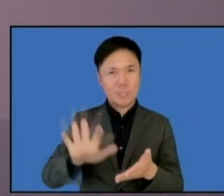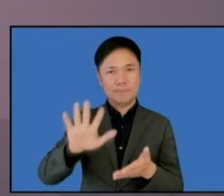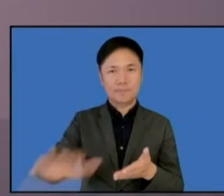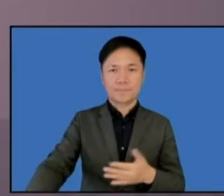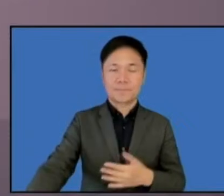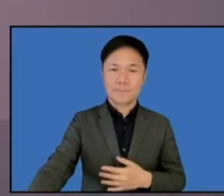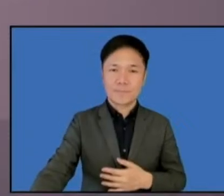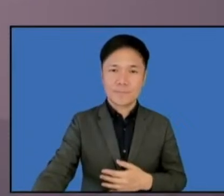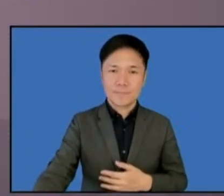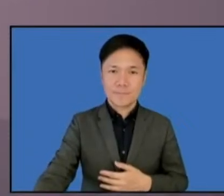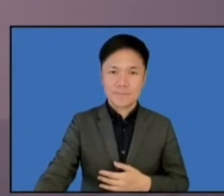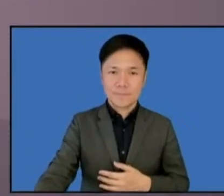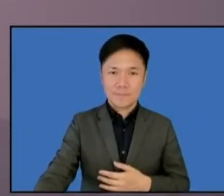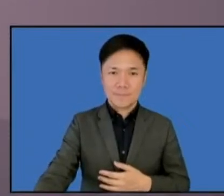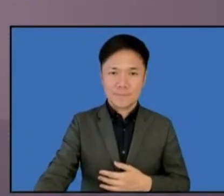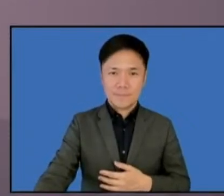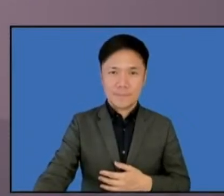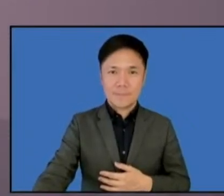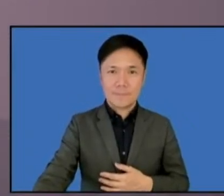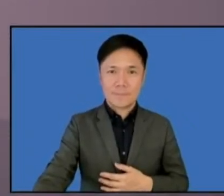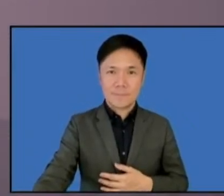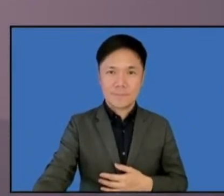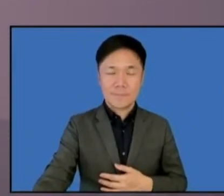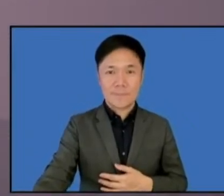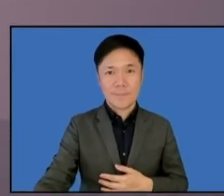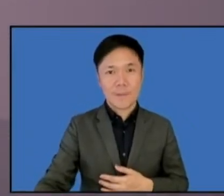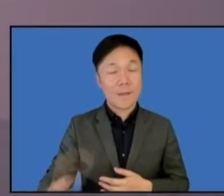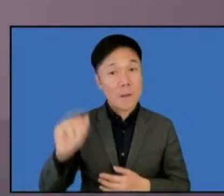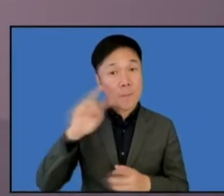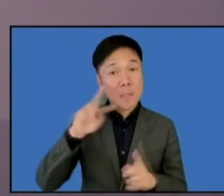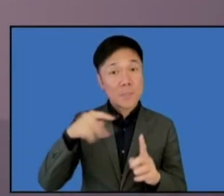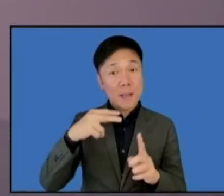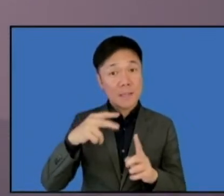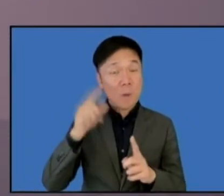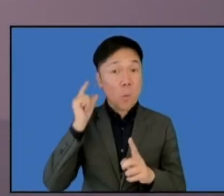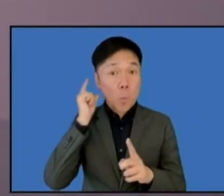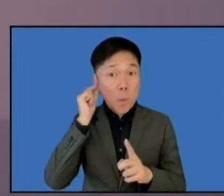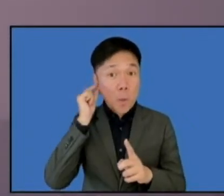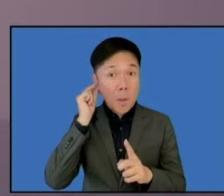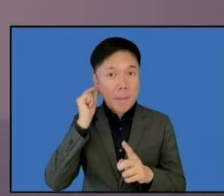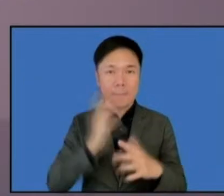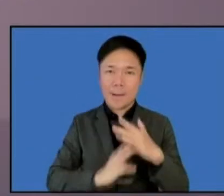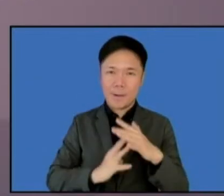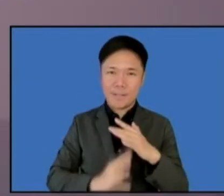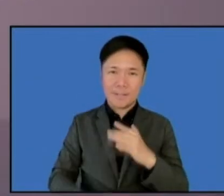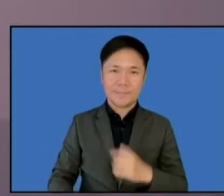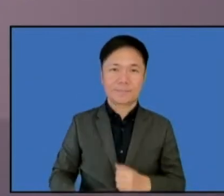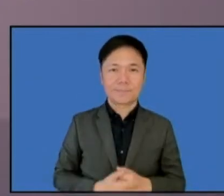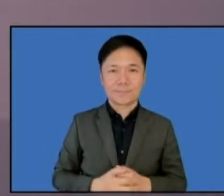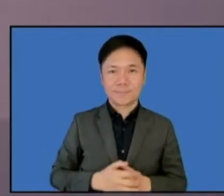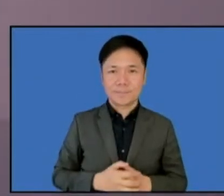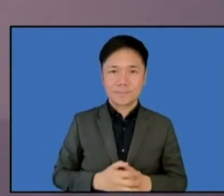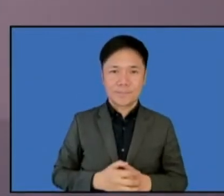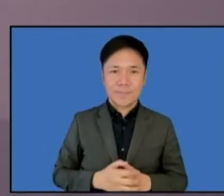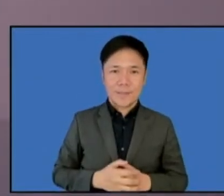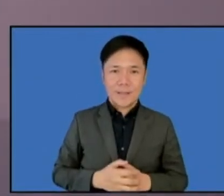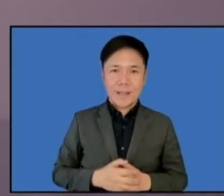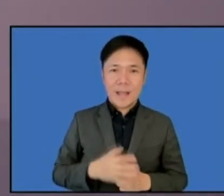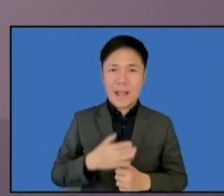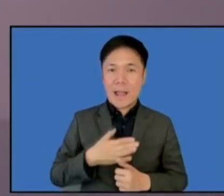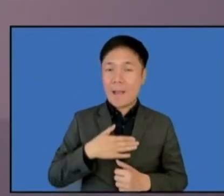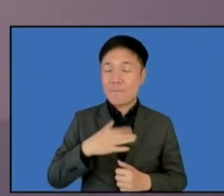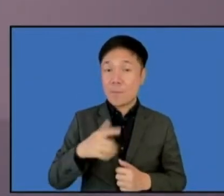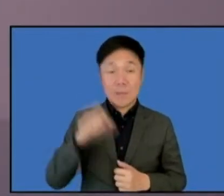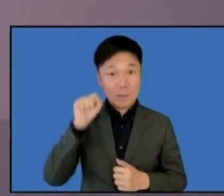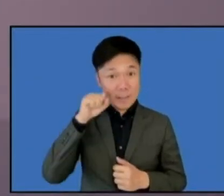the perspectives of migrant women. I am represented in Jipar from Kyrgyzstan, and